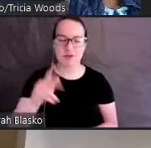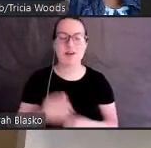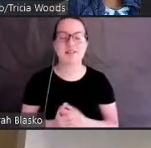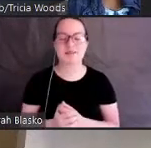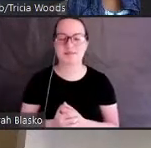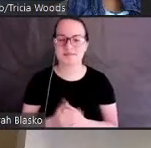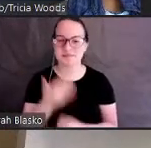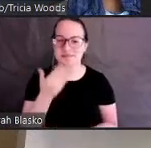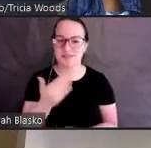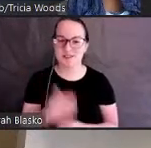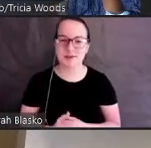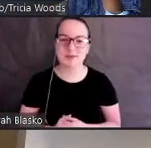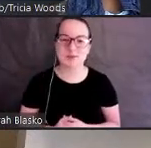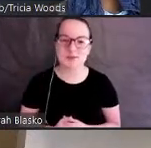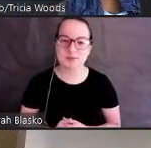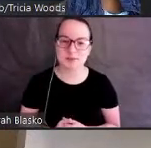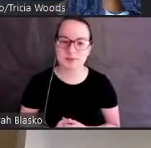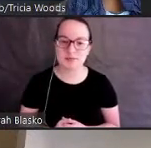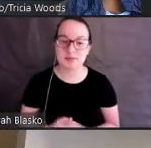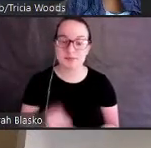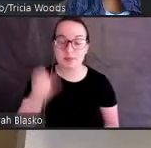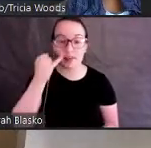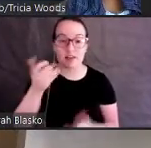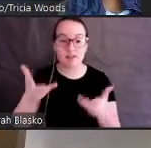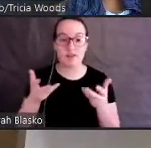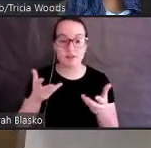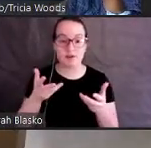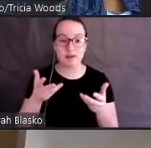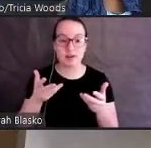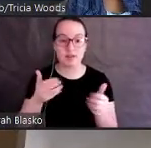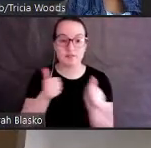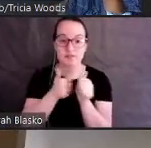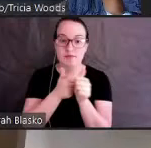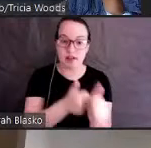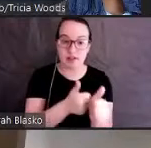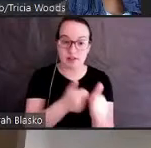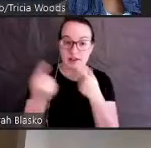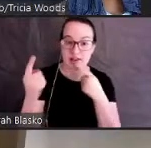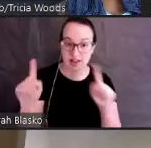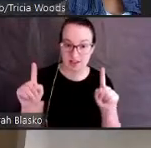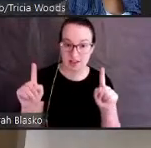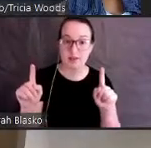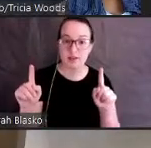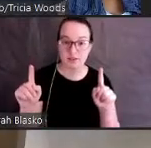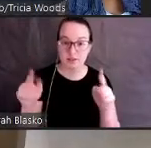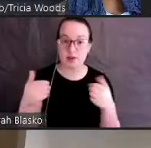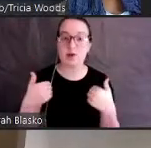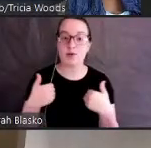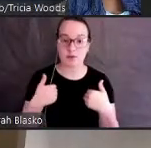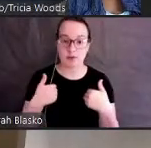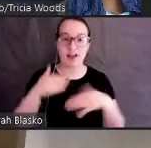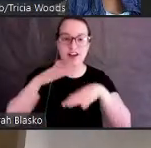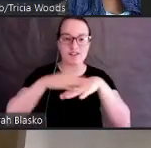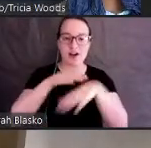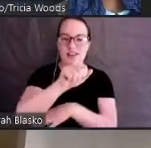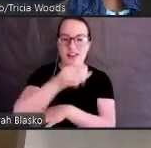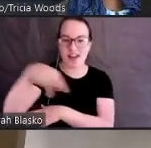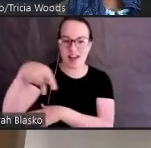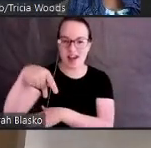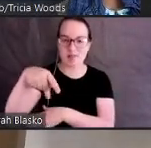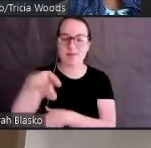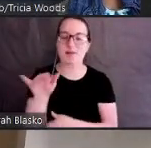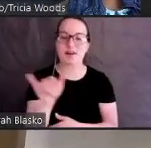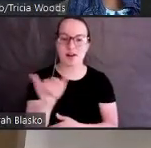you. Okay, so if you want to follow along on the announcements this morning, they are in the church app and also in